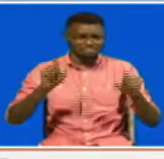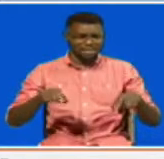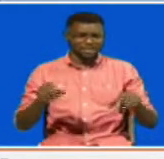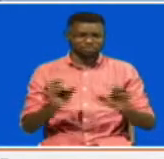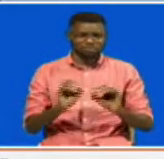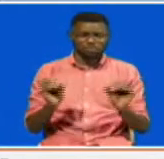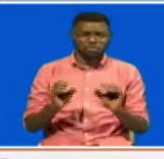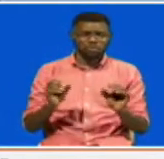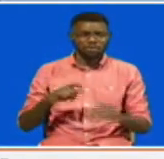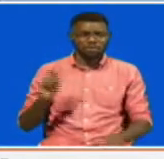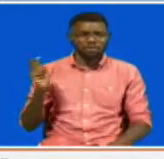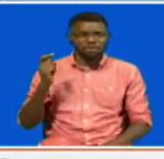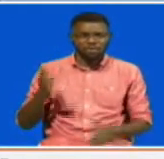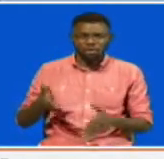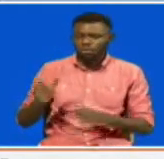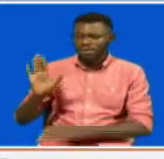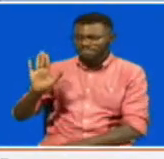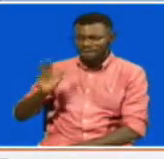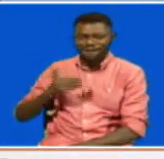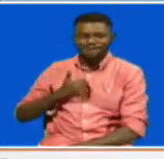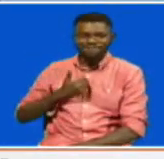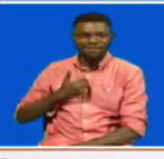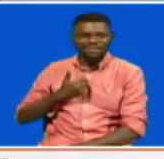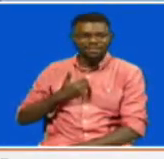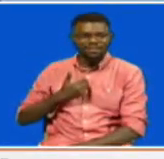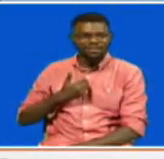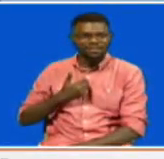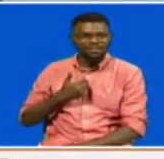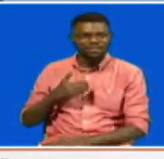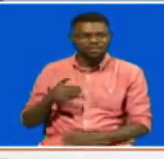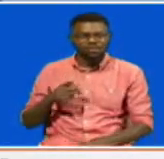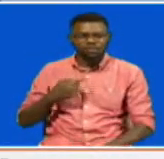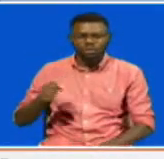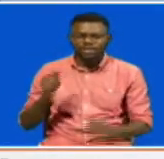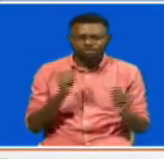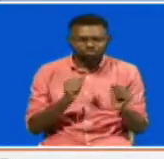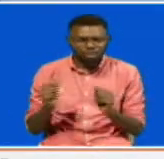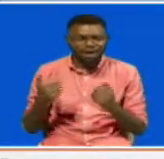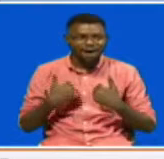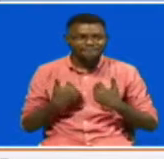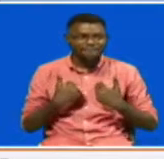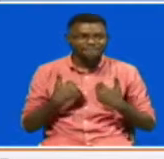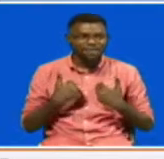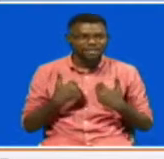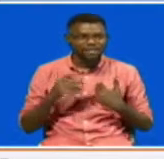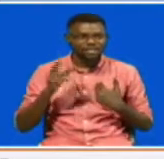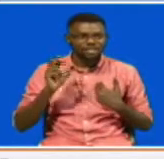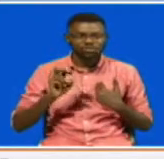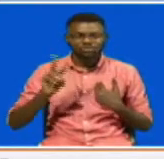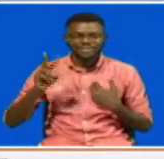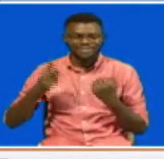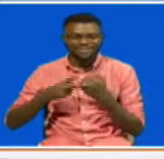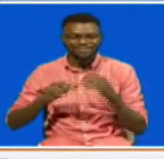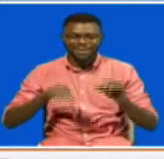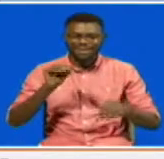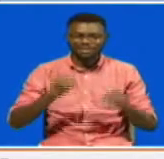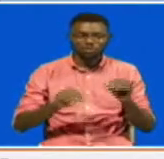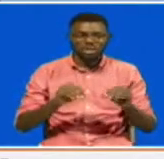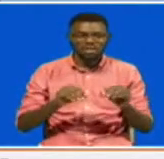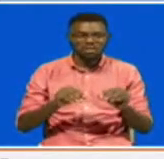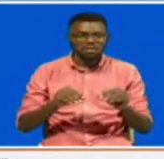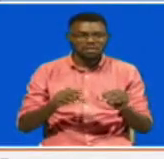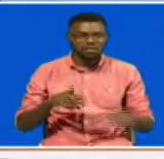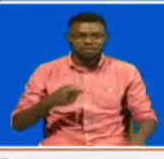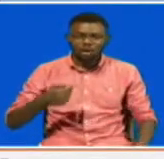got his own way of doing things. We have a strategy towards approaching the 2027 elections, which